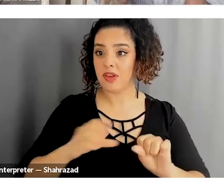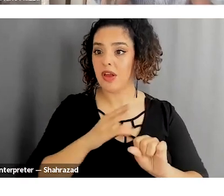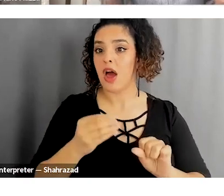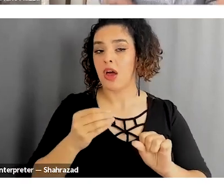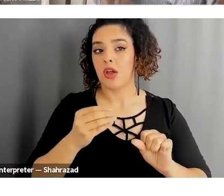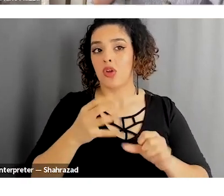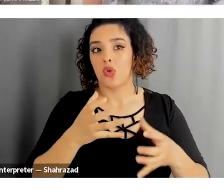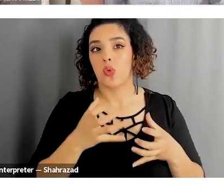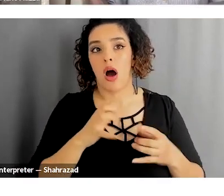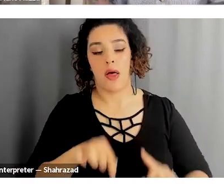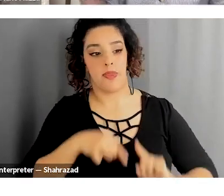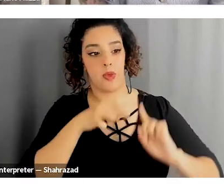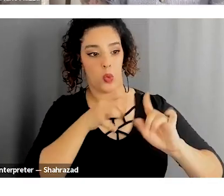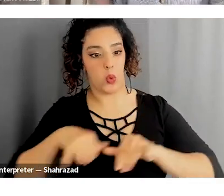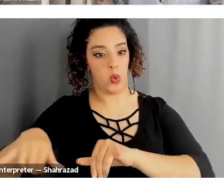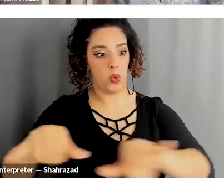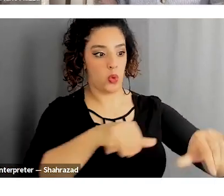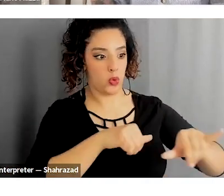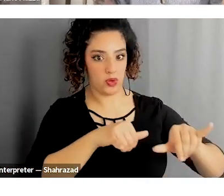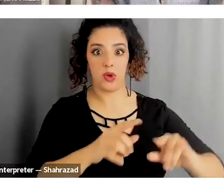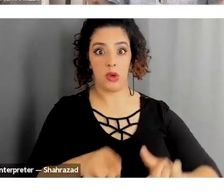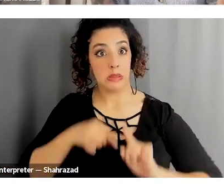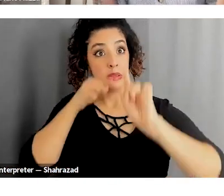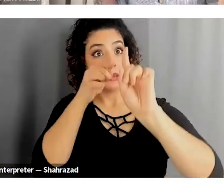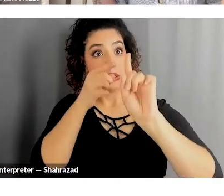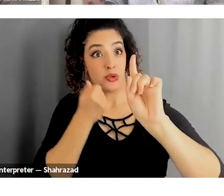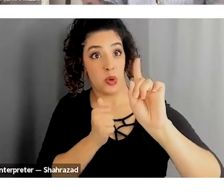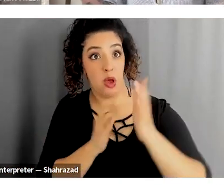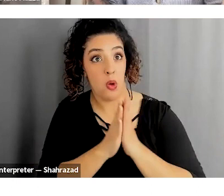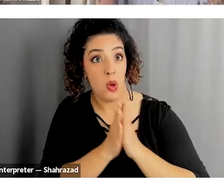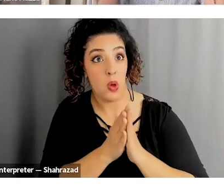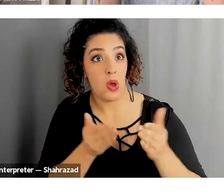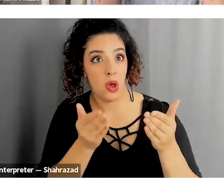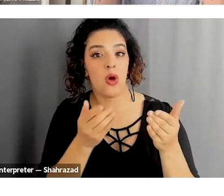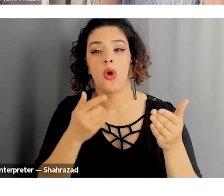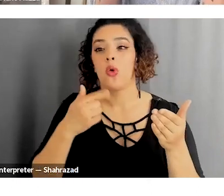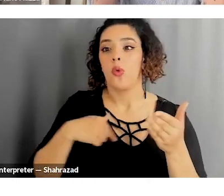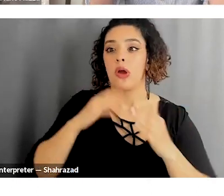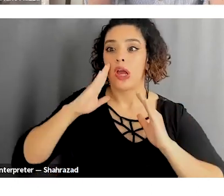goal for like the collective liberation of everyone, you are expected to do it for free, which is